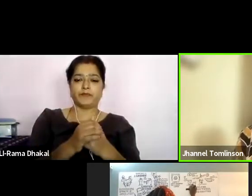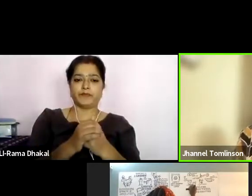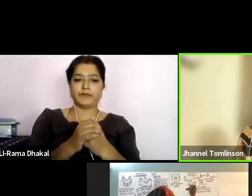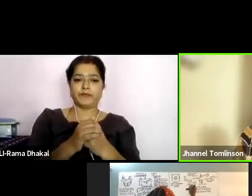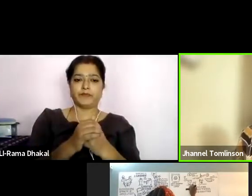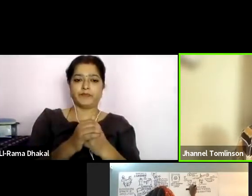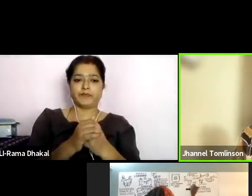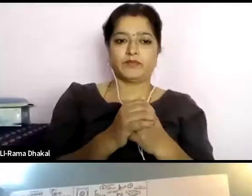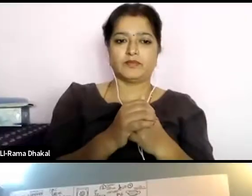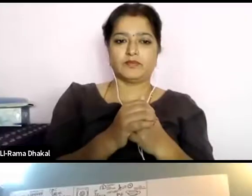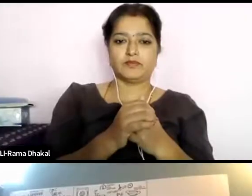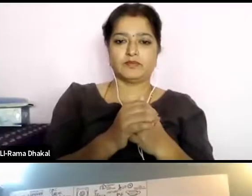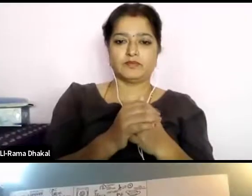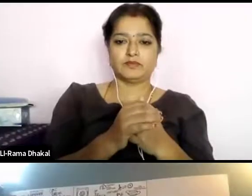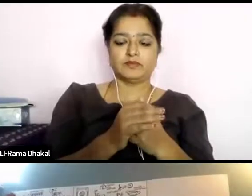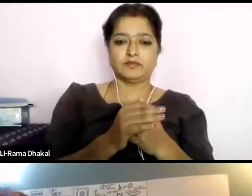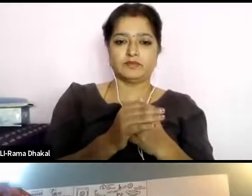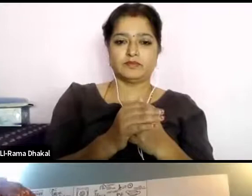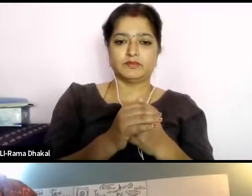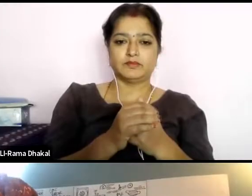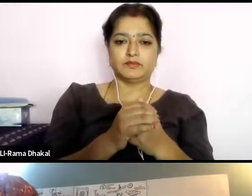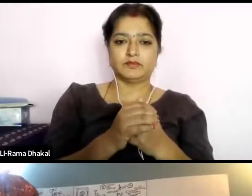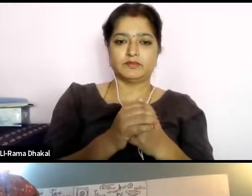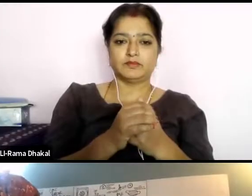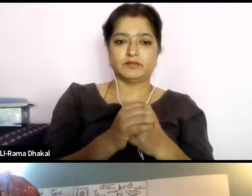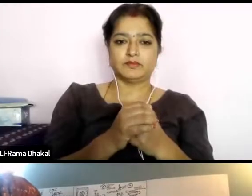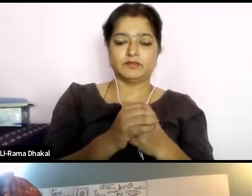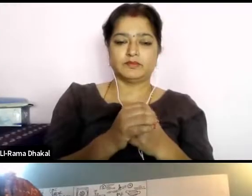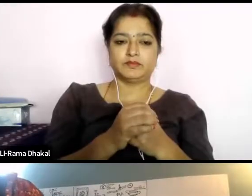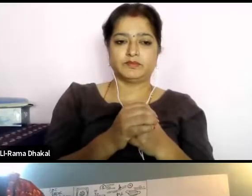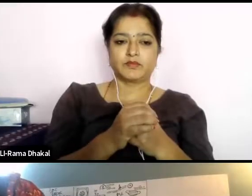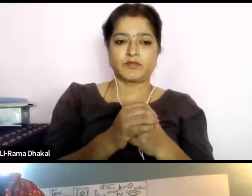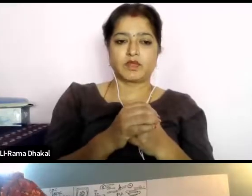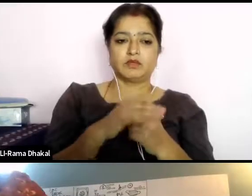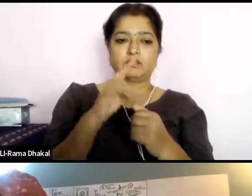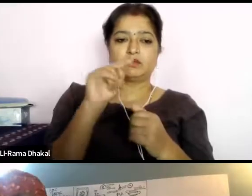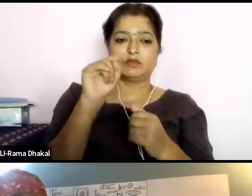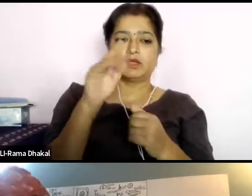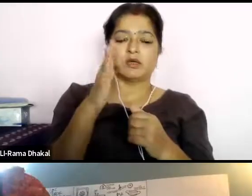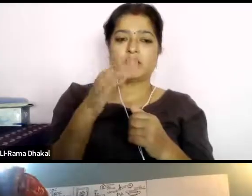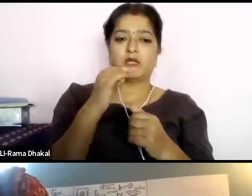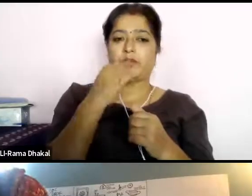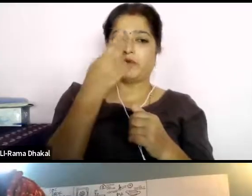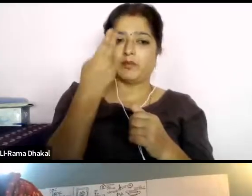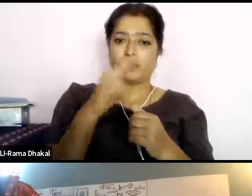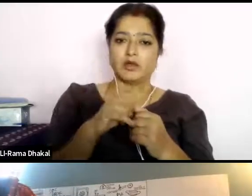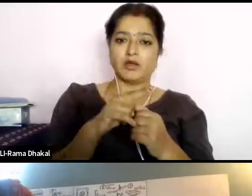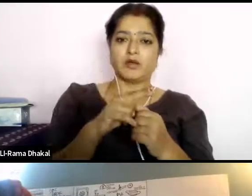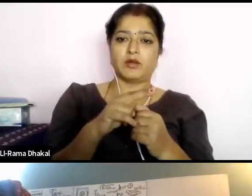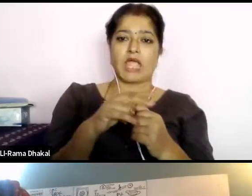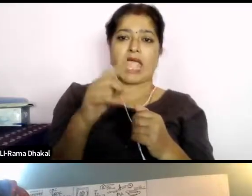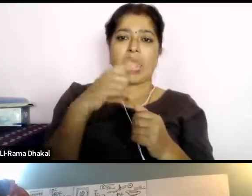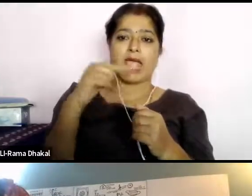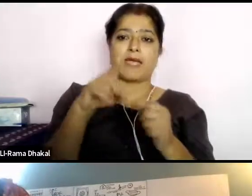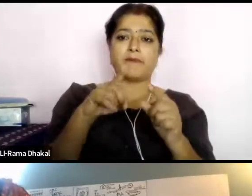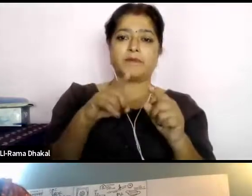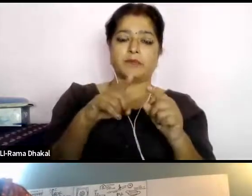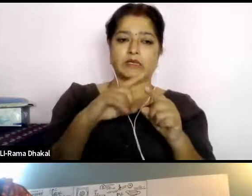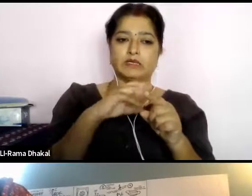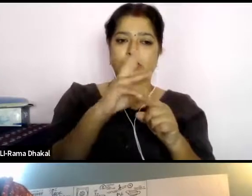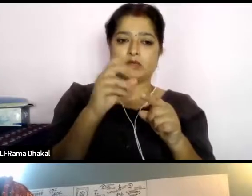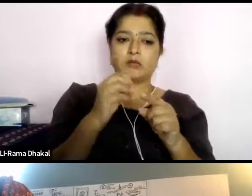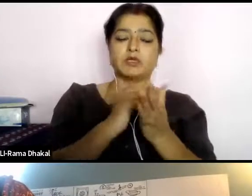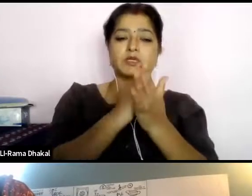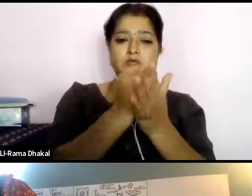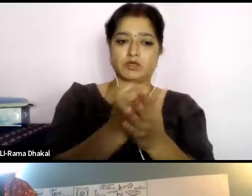to be deemed as vulnerable because you have a part to play as well in the solutions. And in the previous session, one of the youth speakers spoke